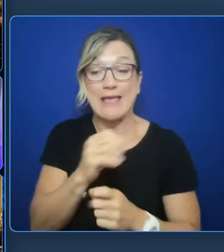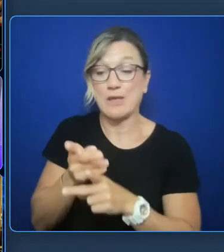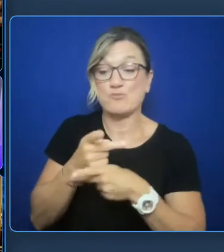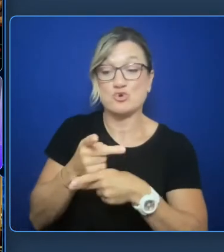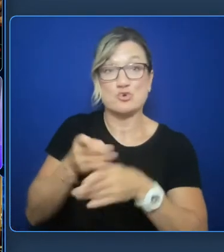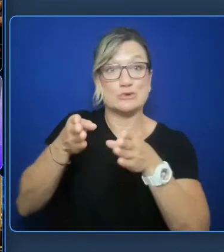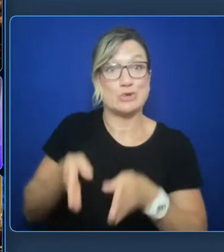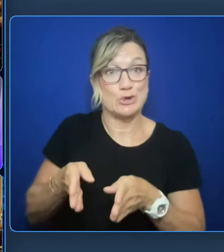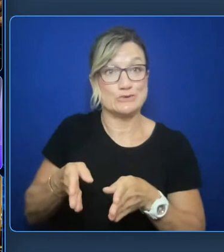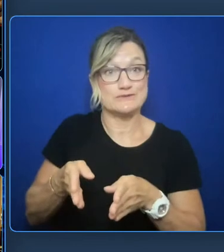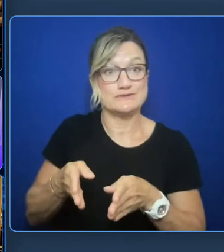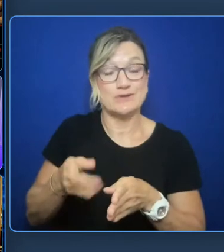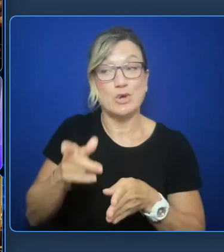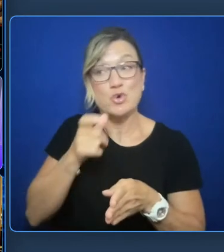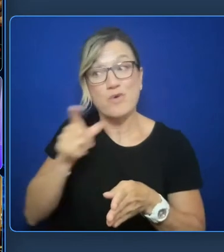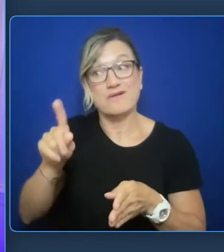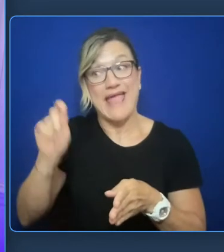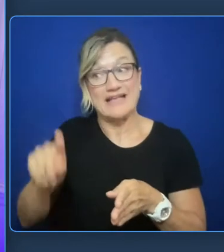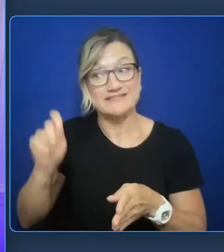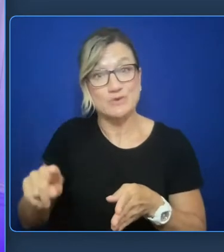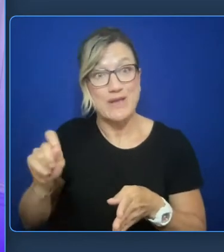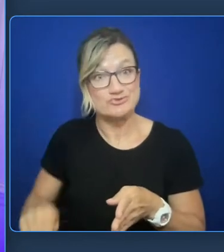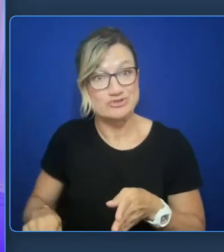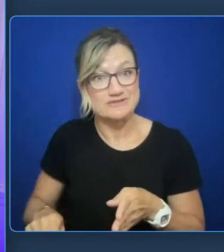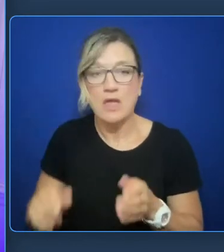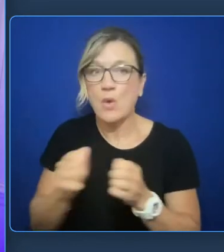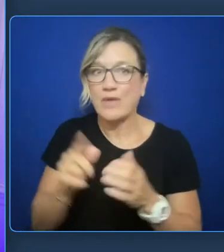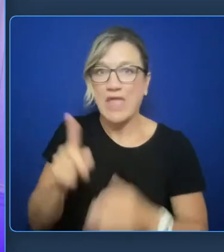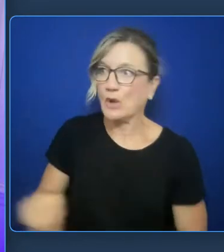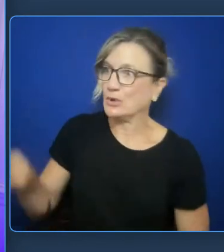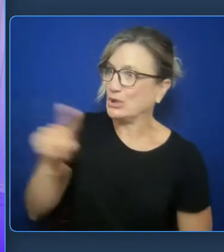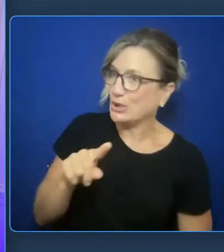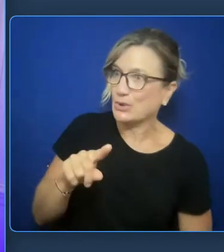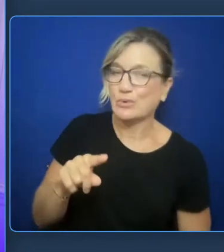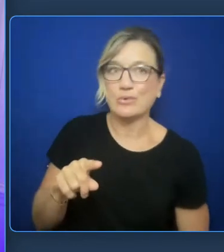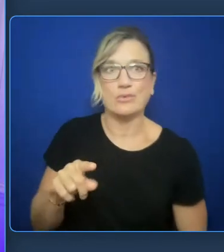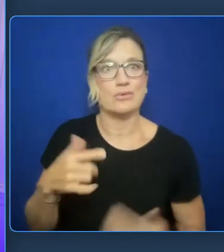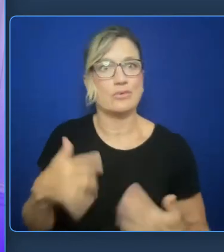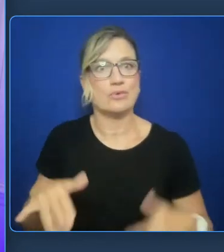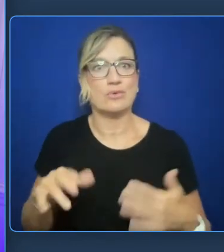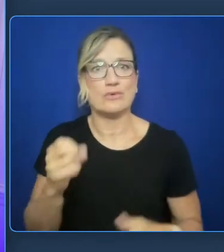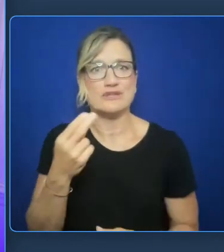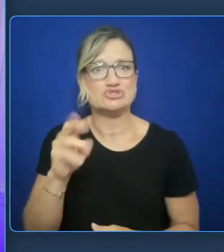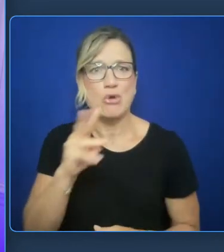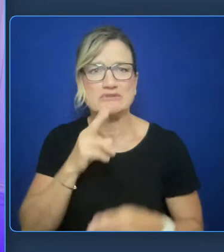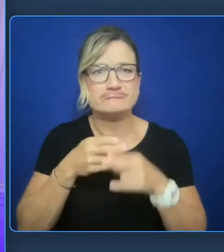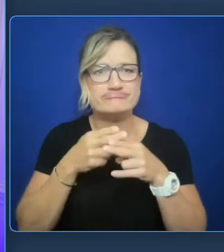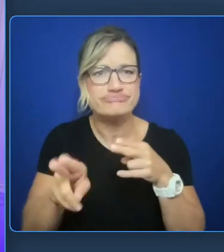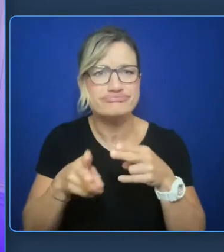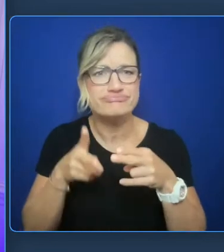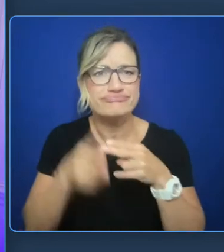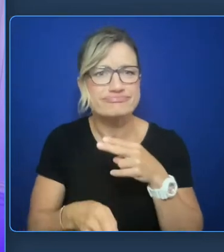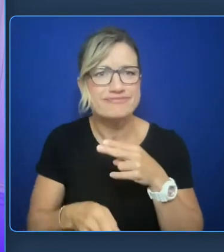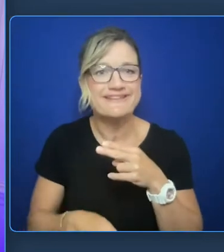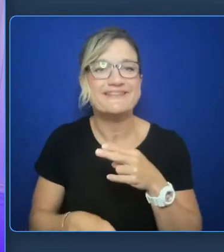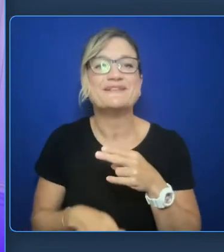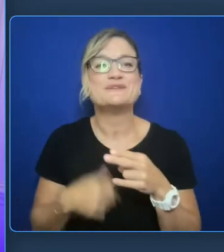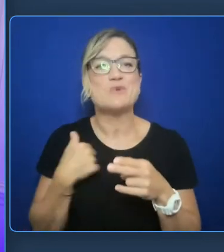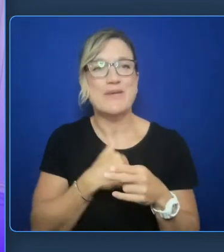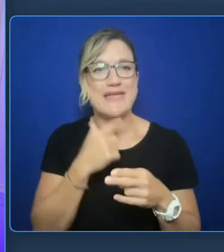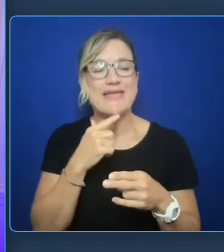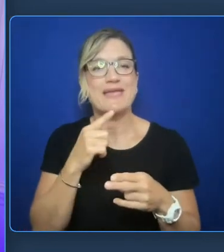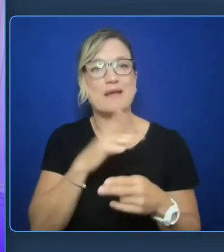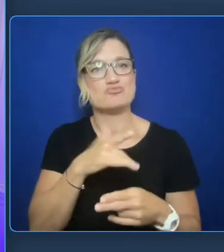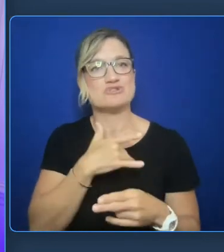producers that were asking these questions. You know, without you, this show would be a lot shorter. So we appreciate your input.